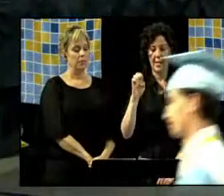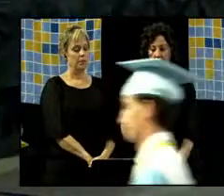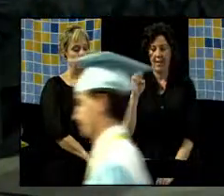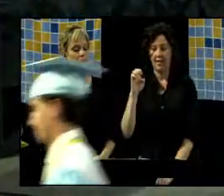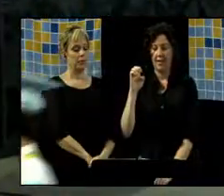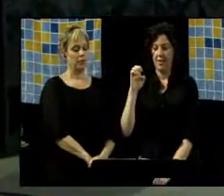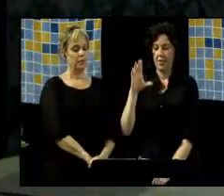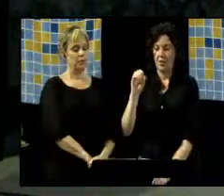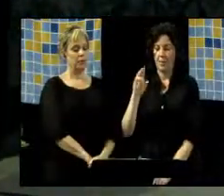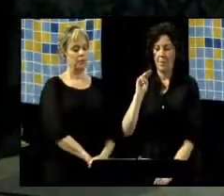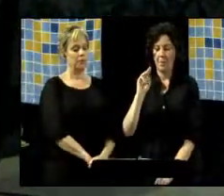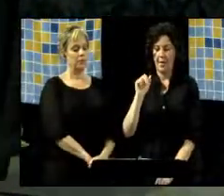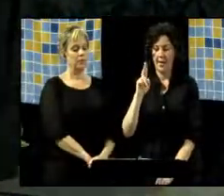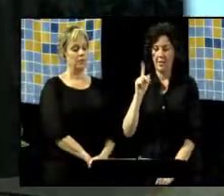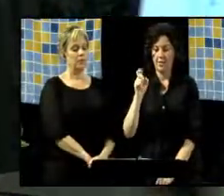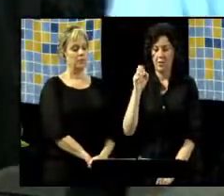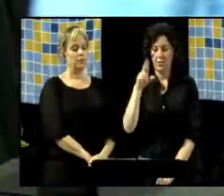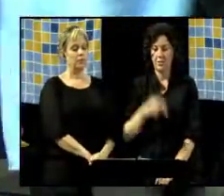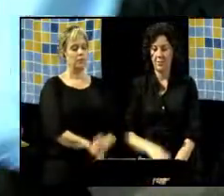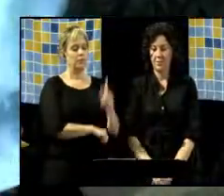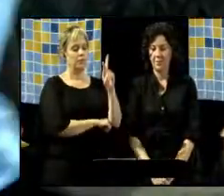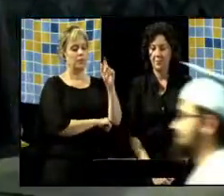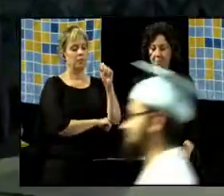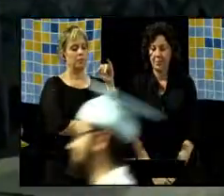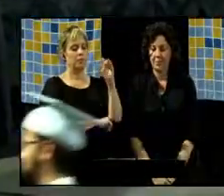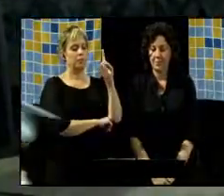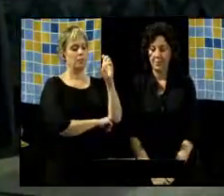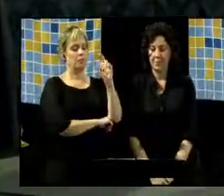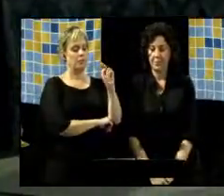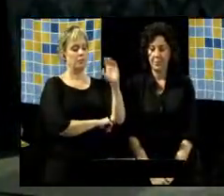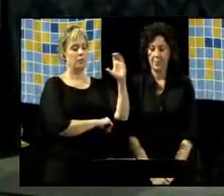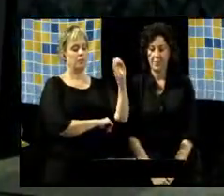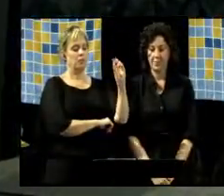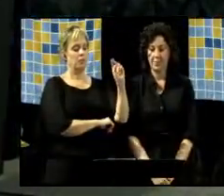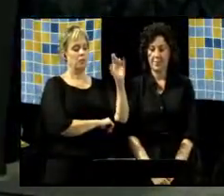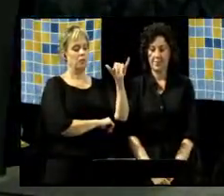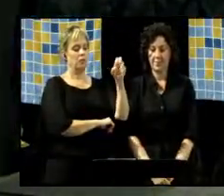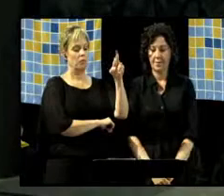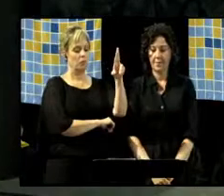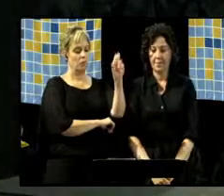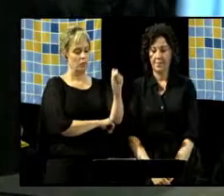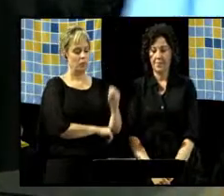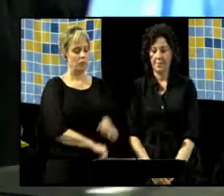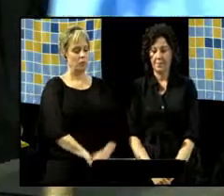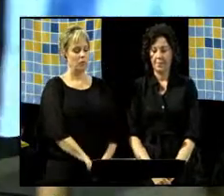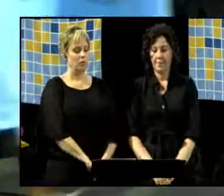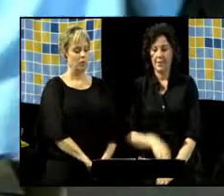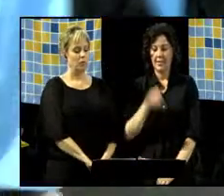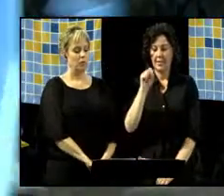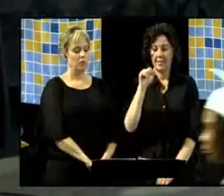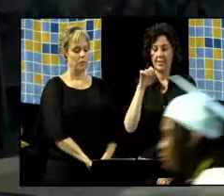Commander, Caden Tyon Conyers, Sinai Cooper,